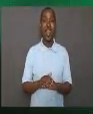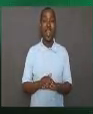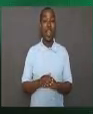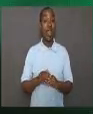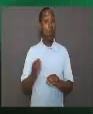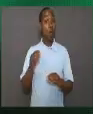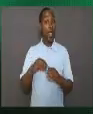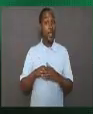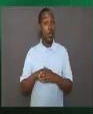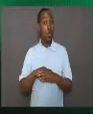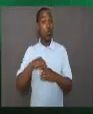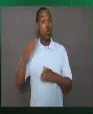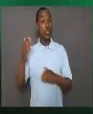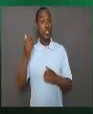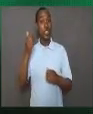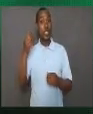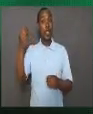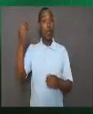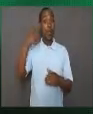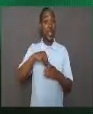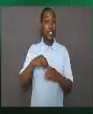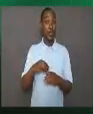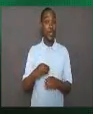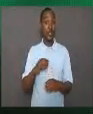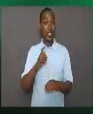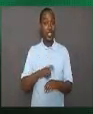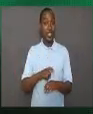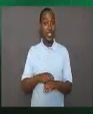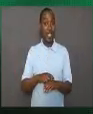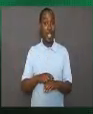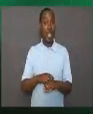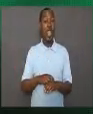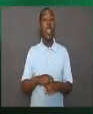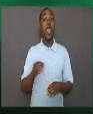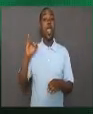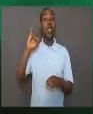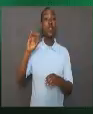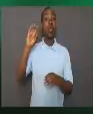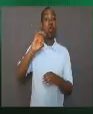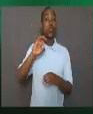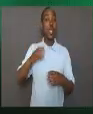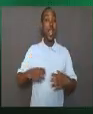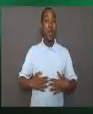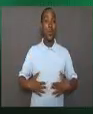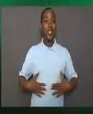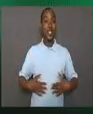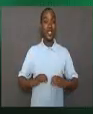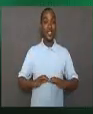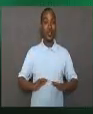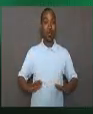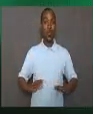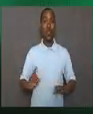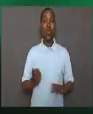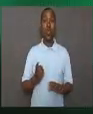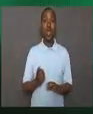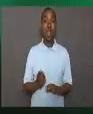breathing out, the intercostal muscles drop the ribs and the diaphragm